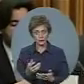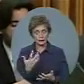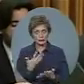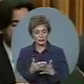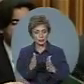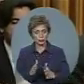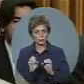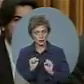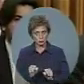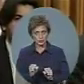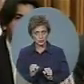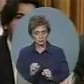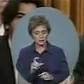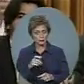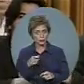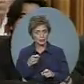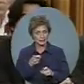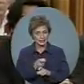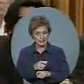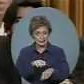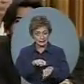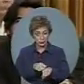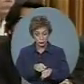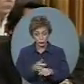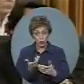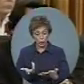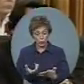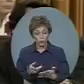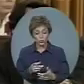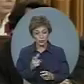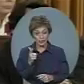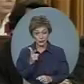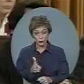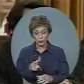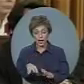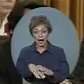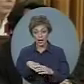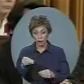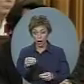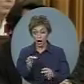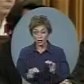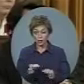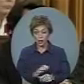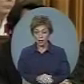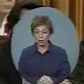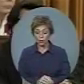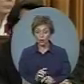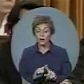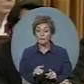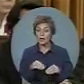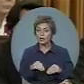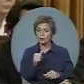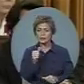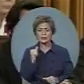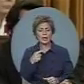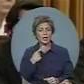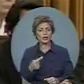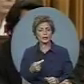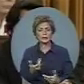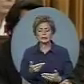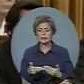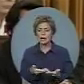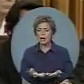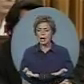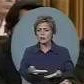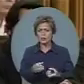House that he had no evidence at all to support these allegations. Why did the Prime Minister hide from Canadians the